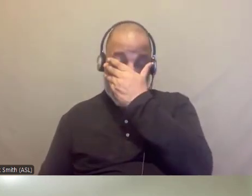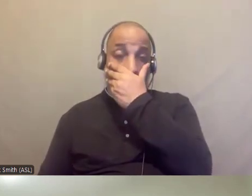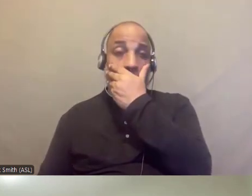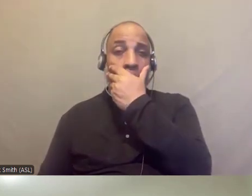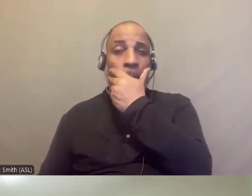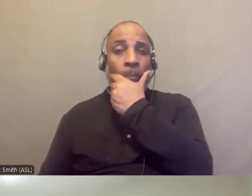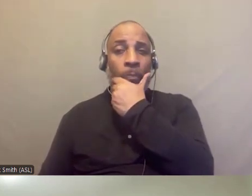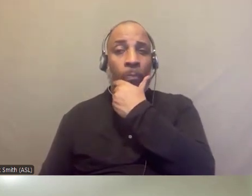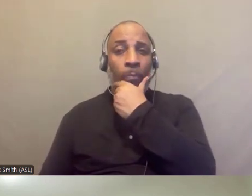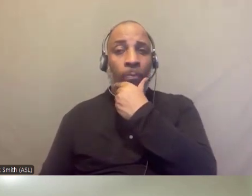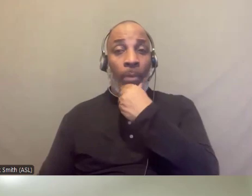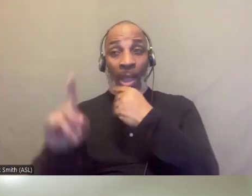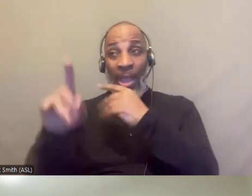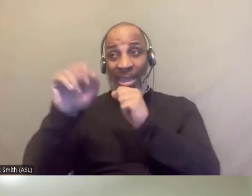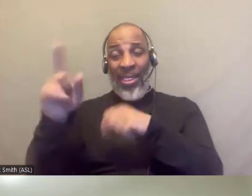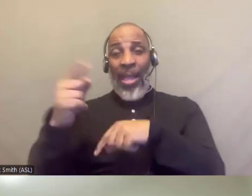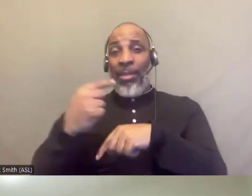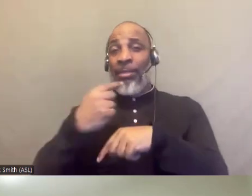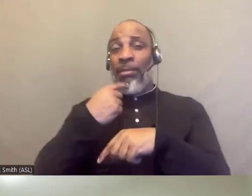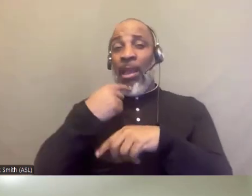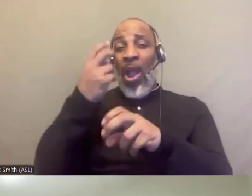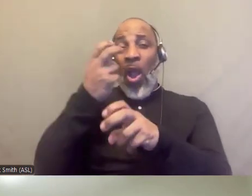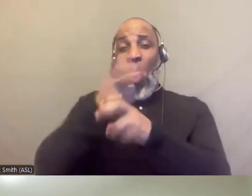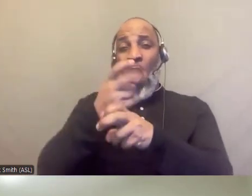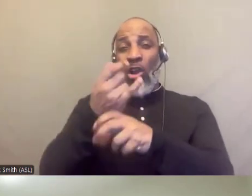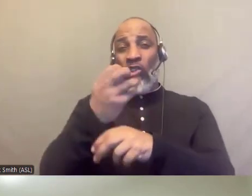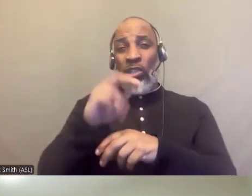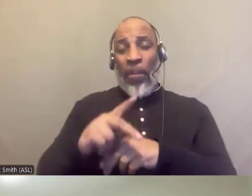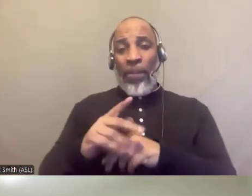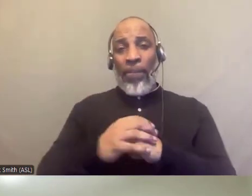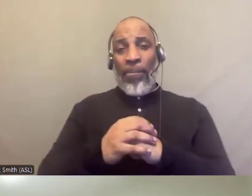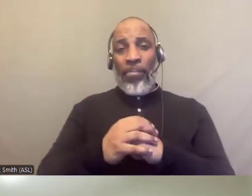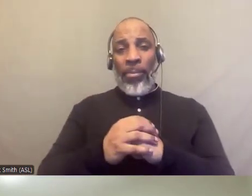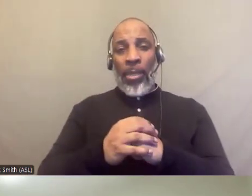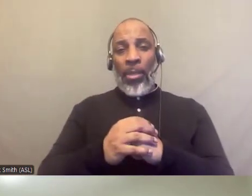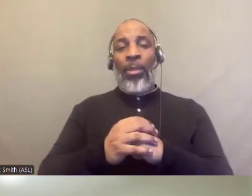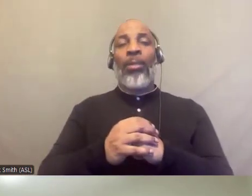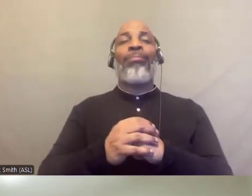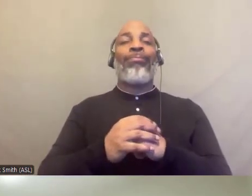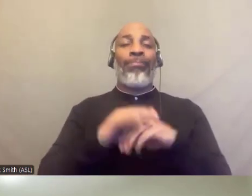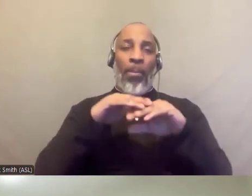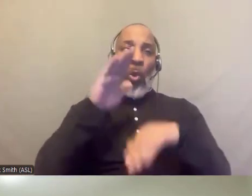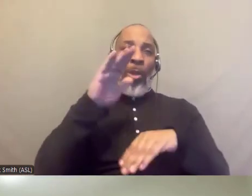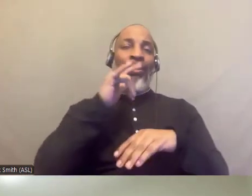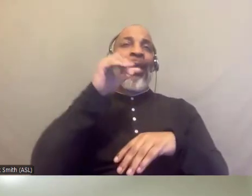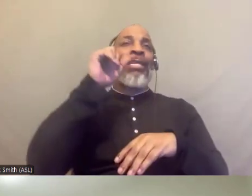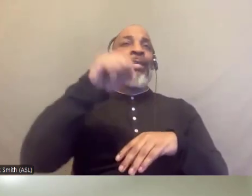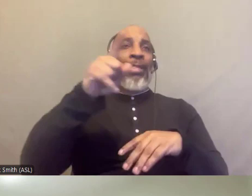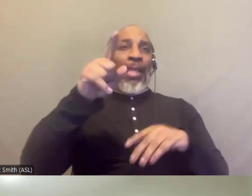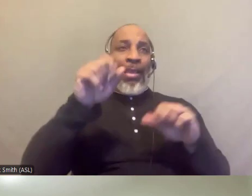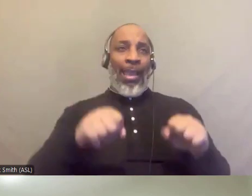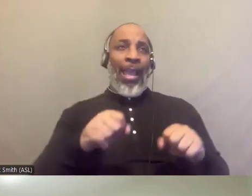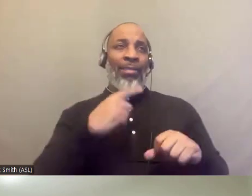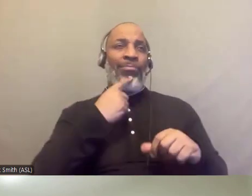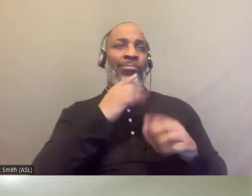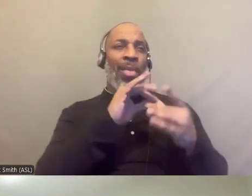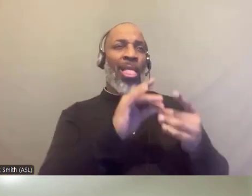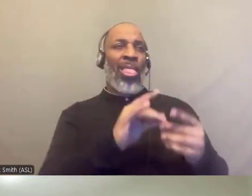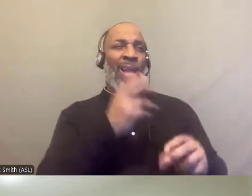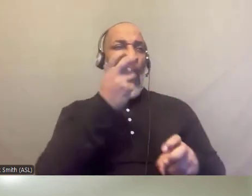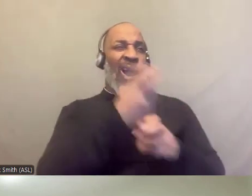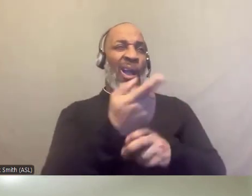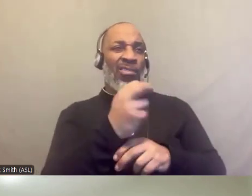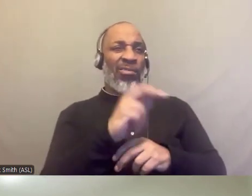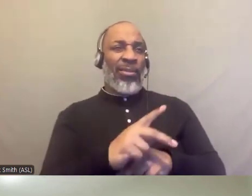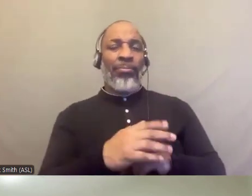Can his employer claim undue hardship? About a little more than 2/3 think yes, and about a quarter of our